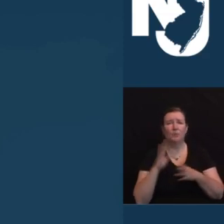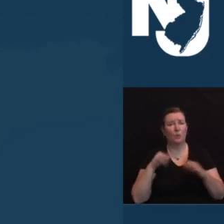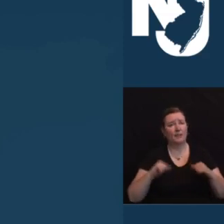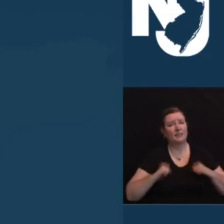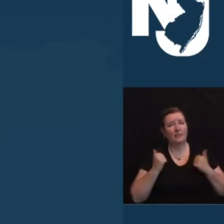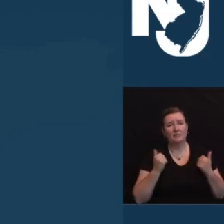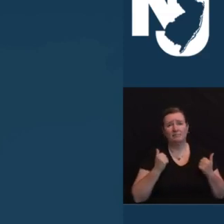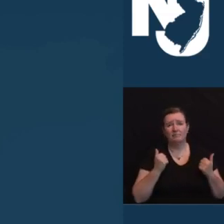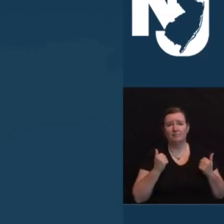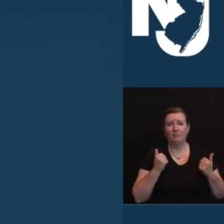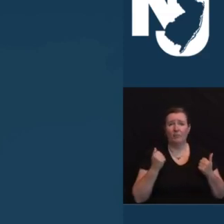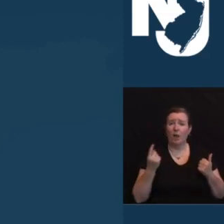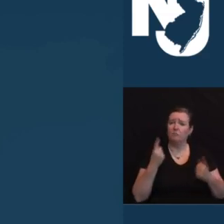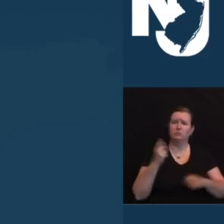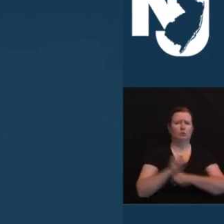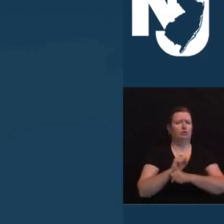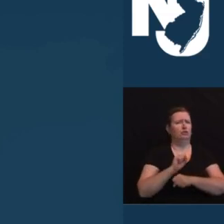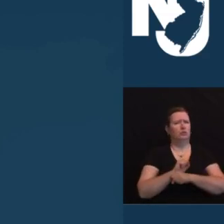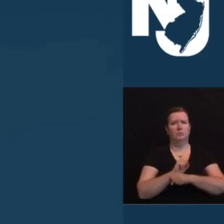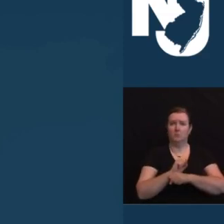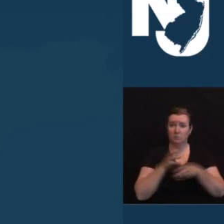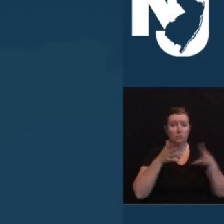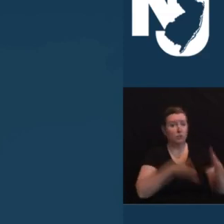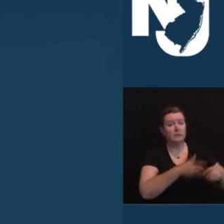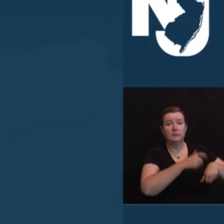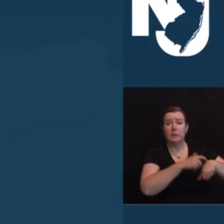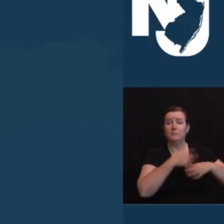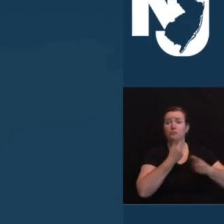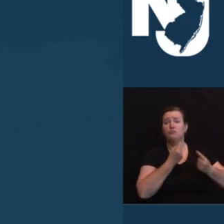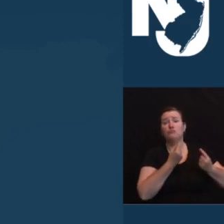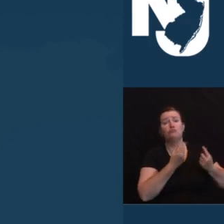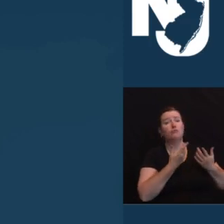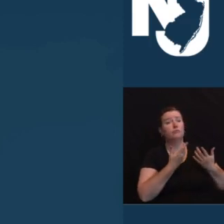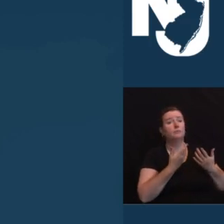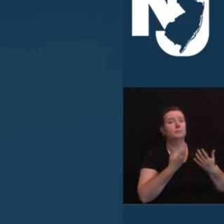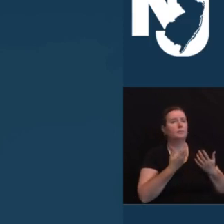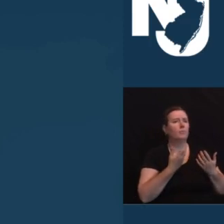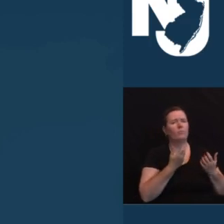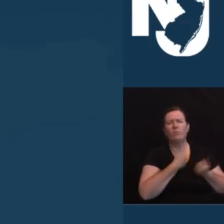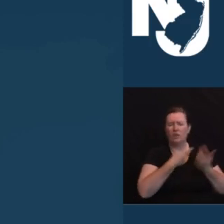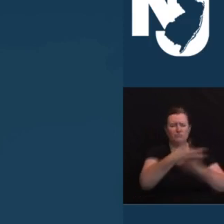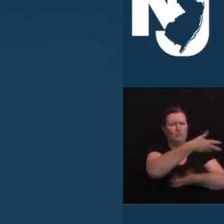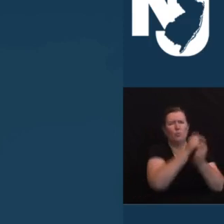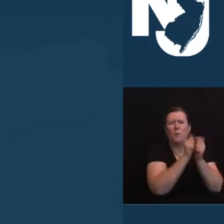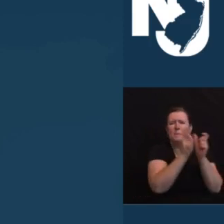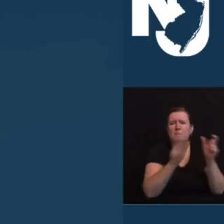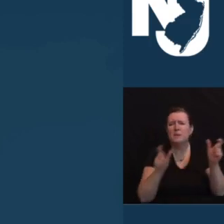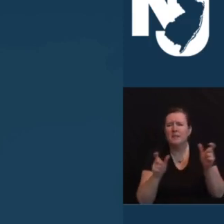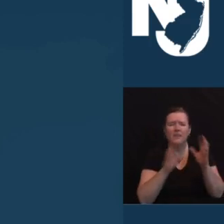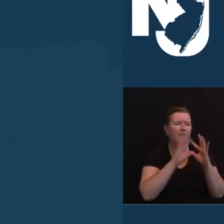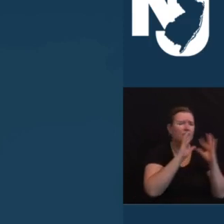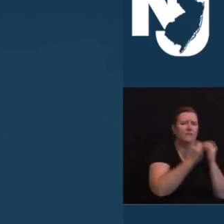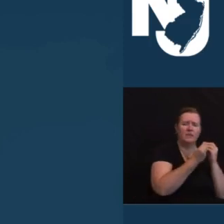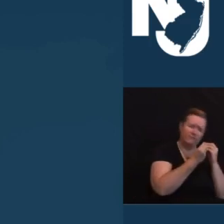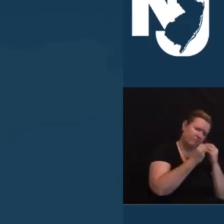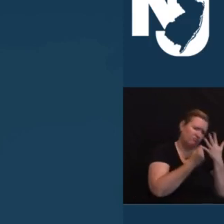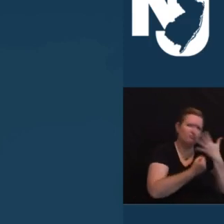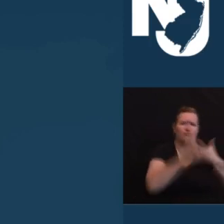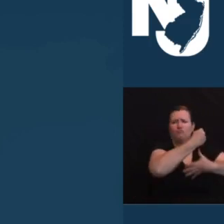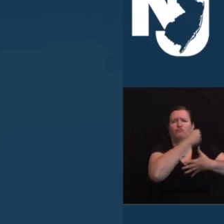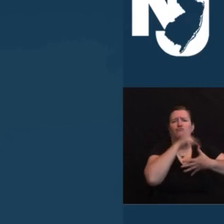he spent the rest of his time doing things he loved with the people he loved most, his family. He was a runner and tennis